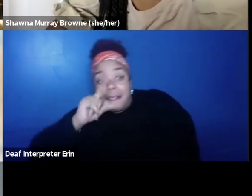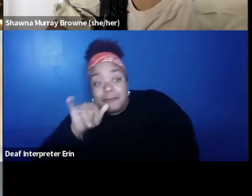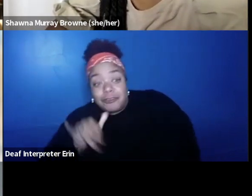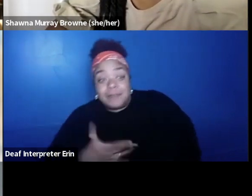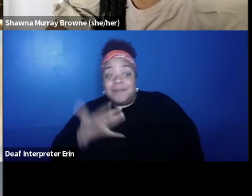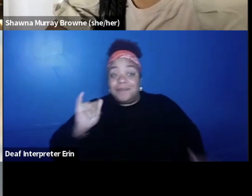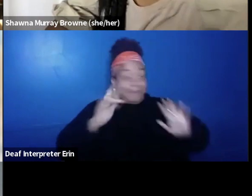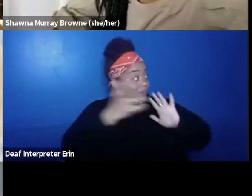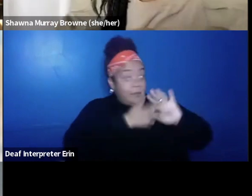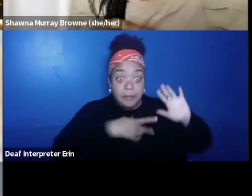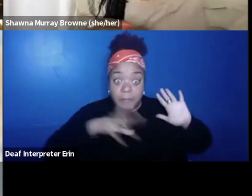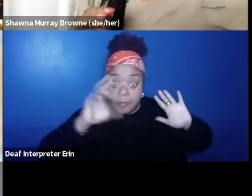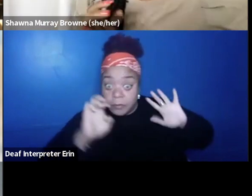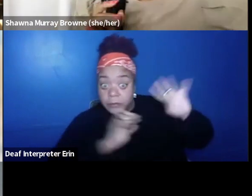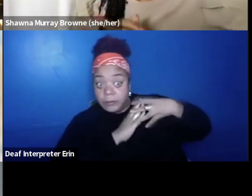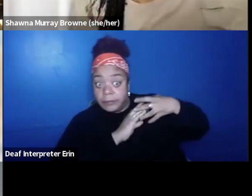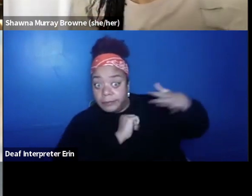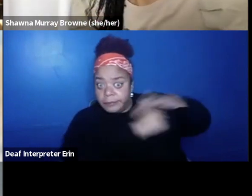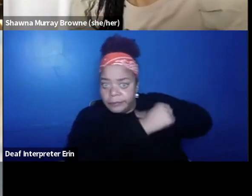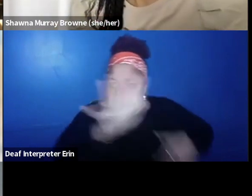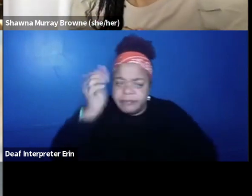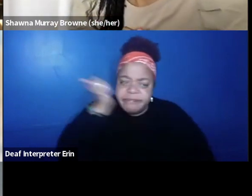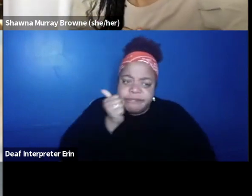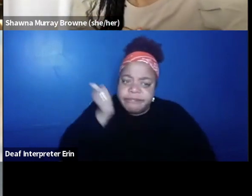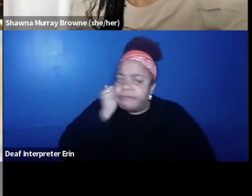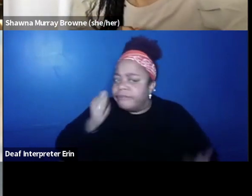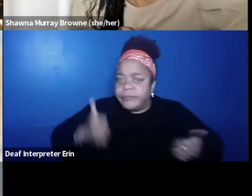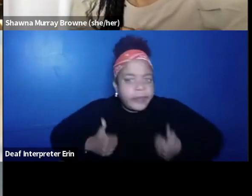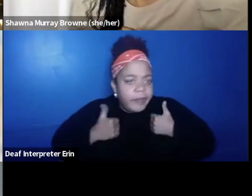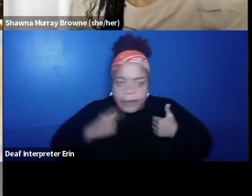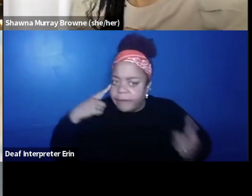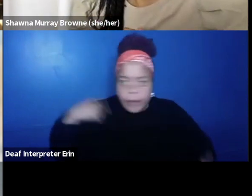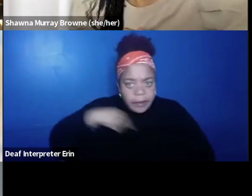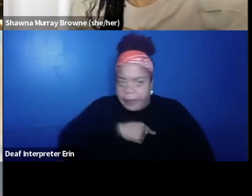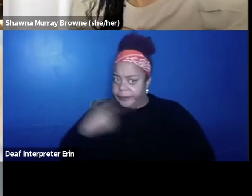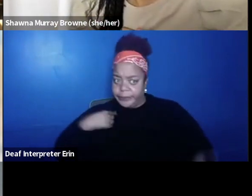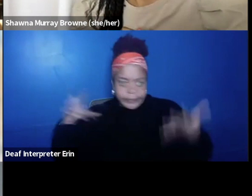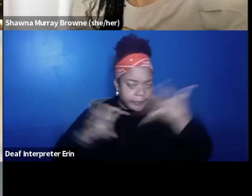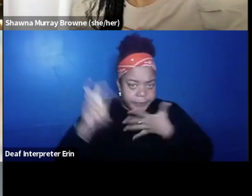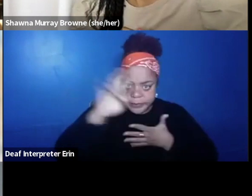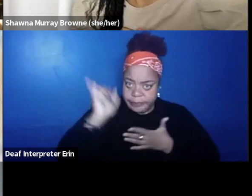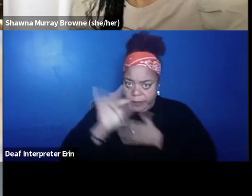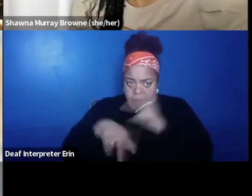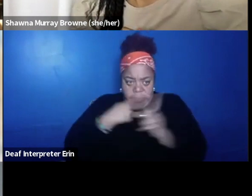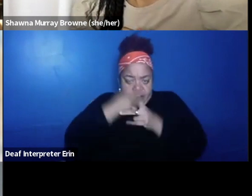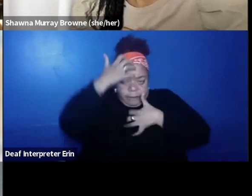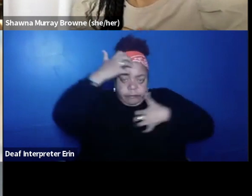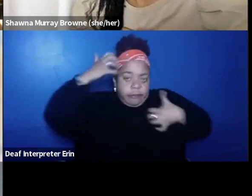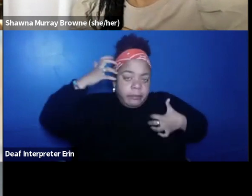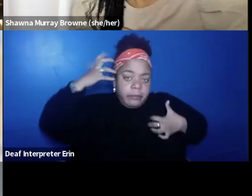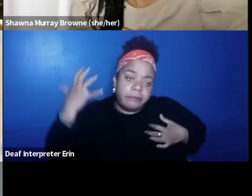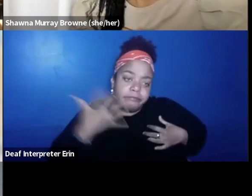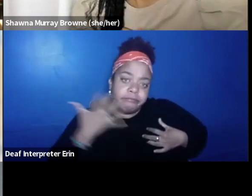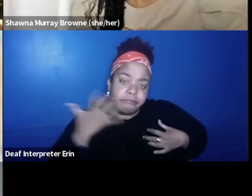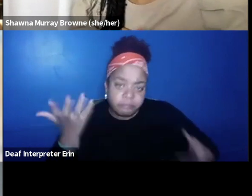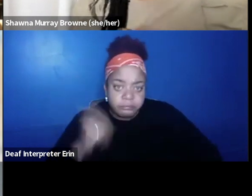of those of us who are toiling and experiencing a kind of trauma. Okay. And beyond that, sort of